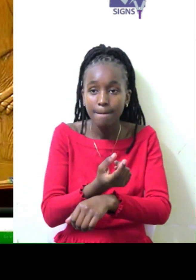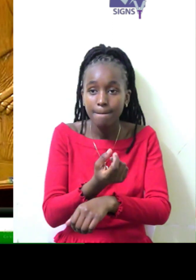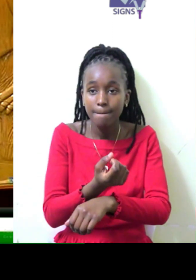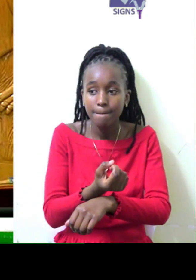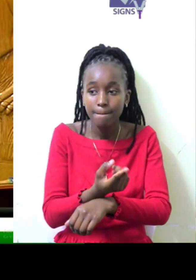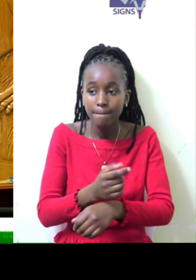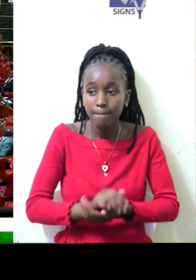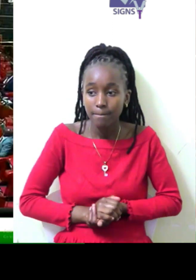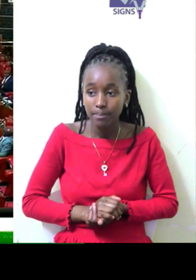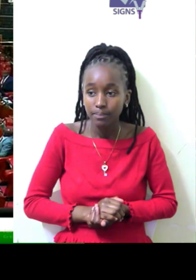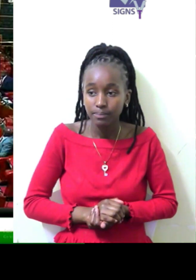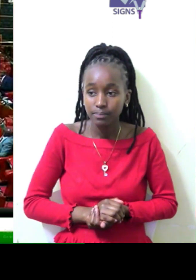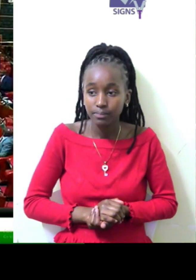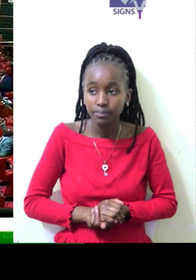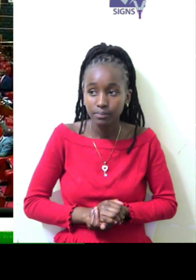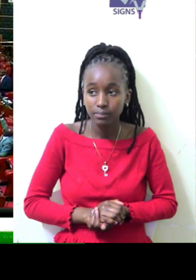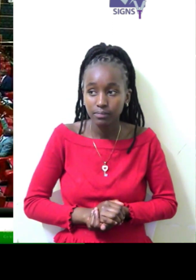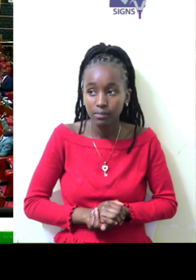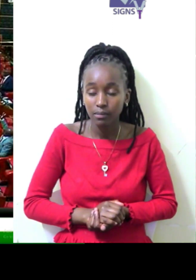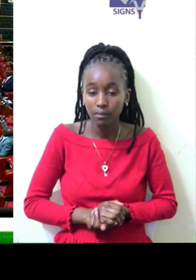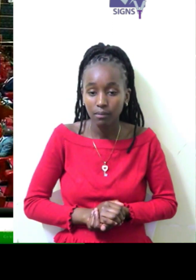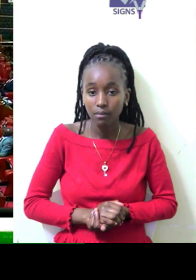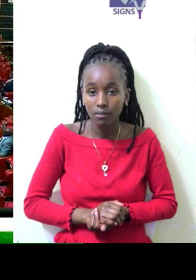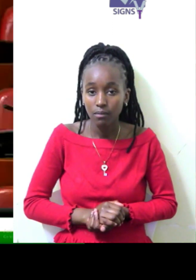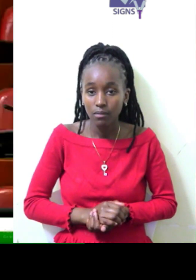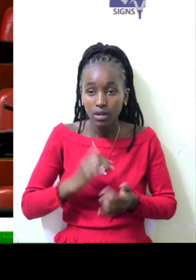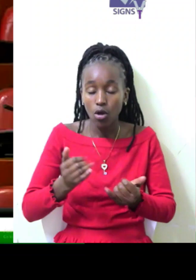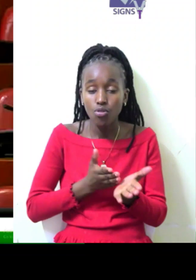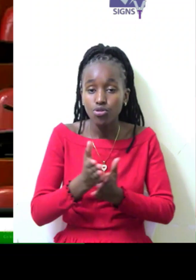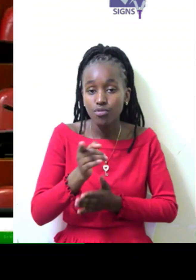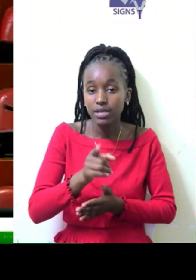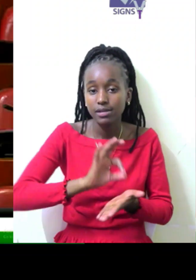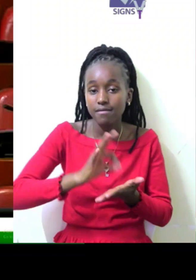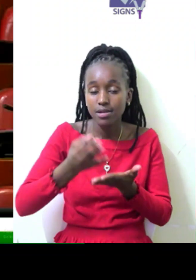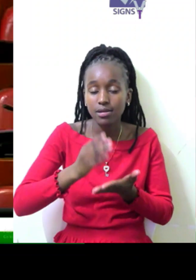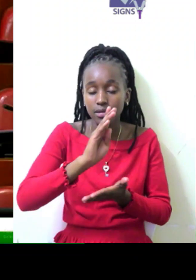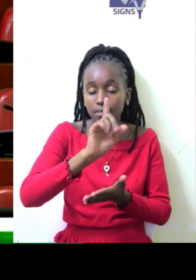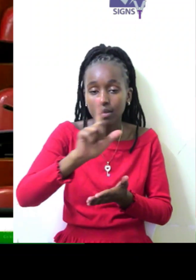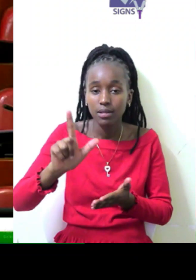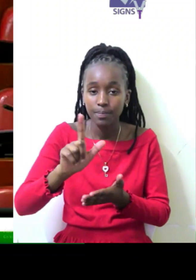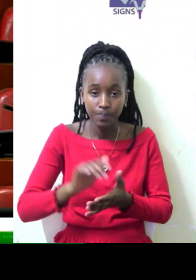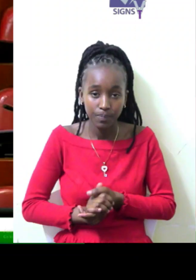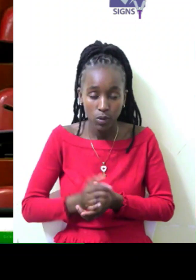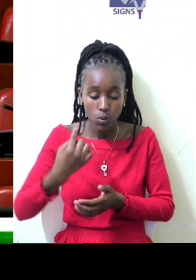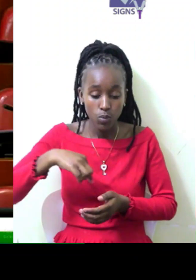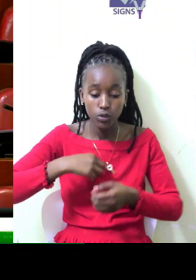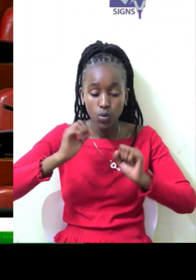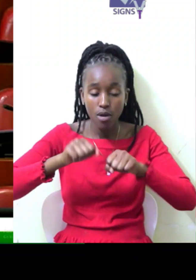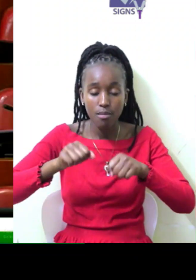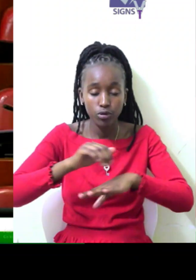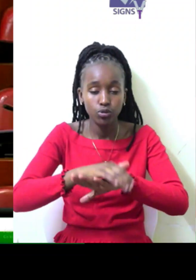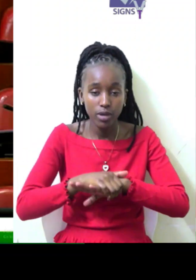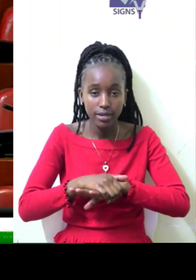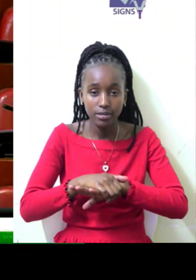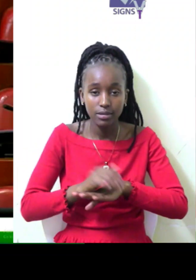Thank you, Honorable Speaker. It is through this finance bill that we're able to display where collection of